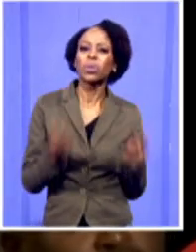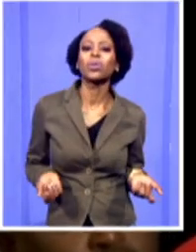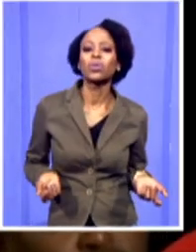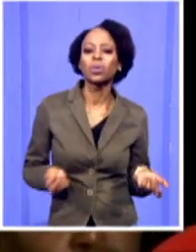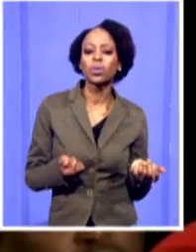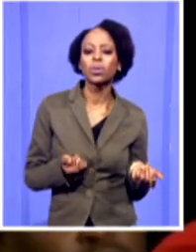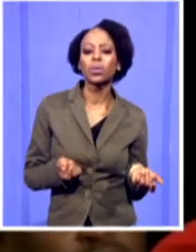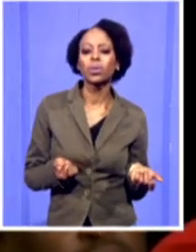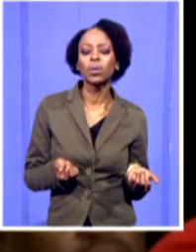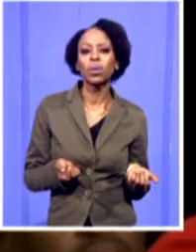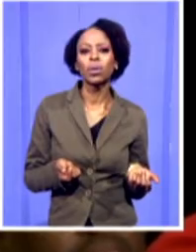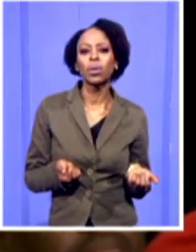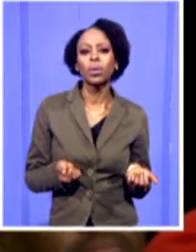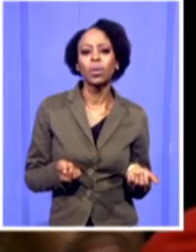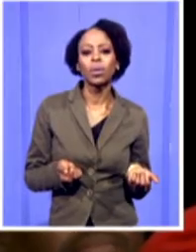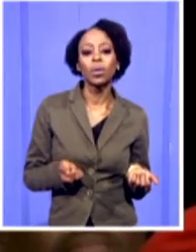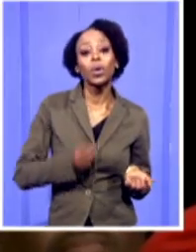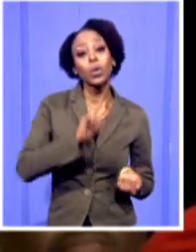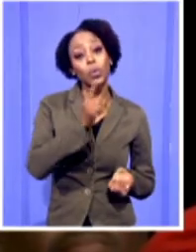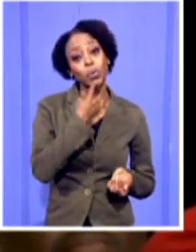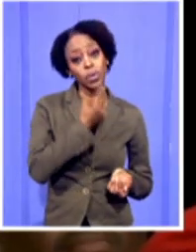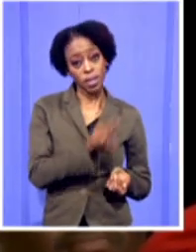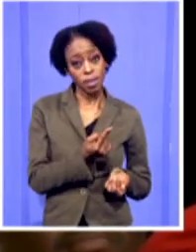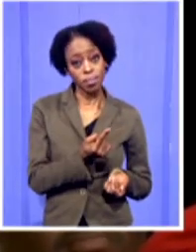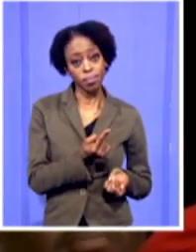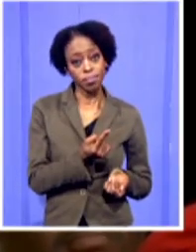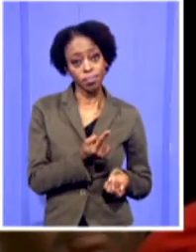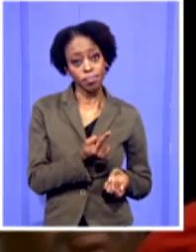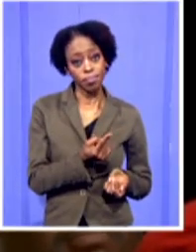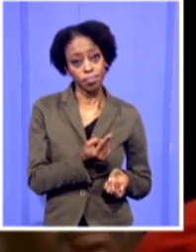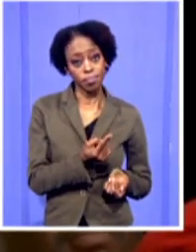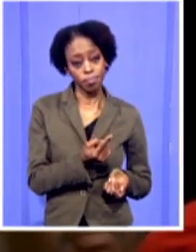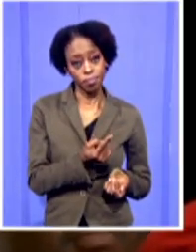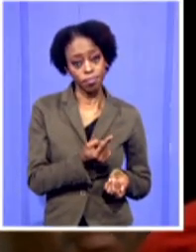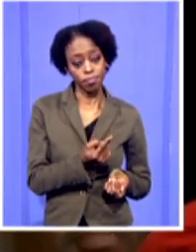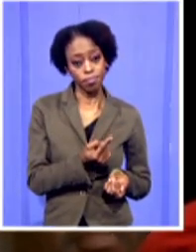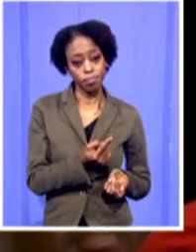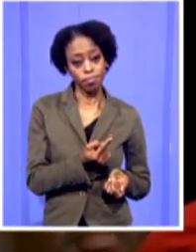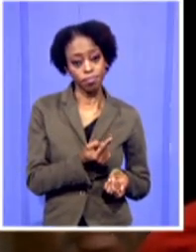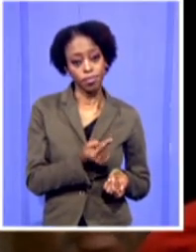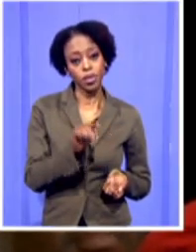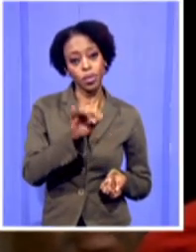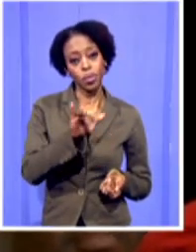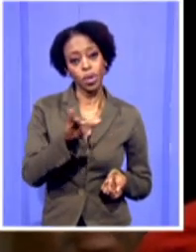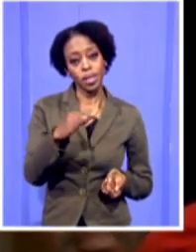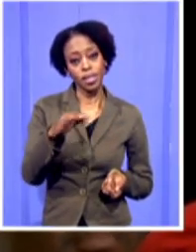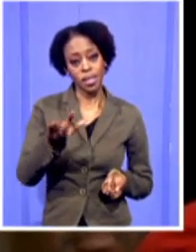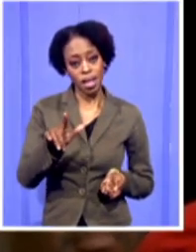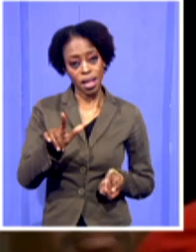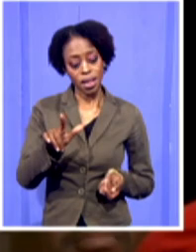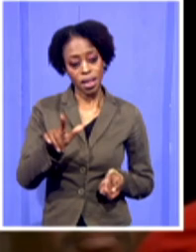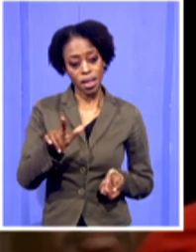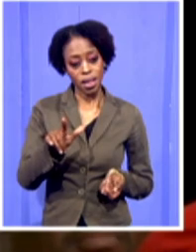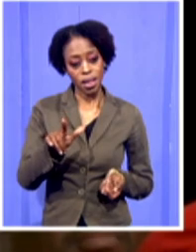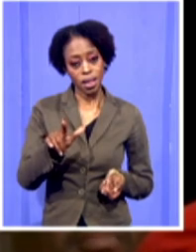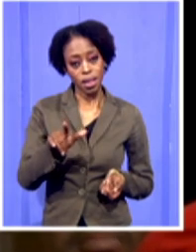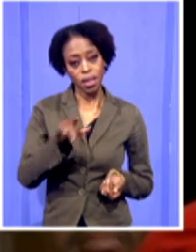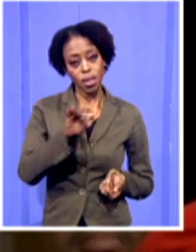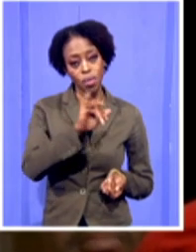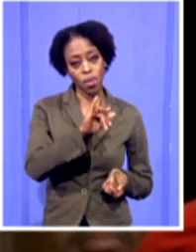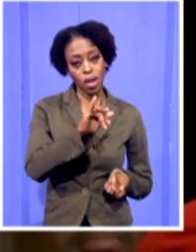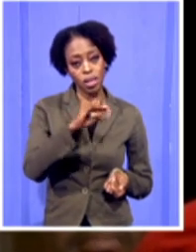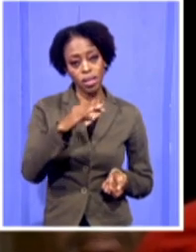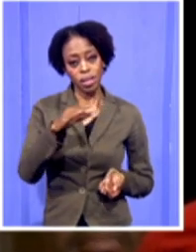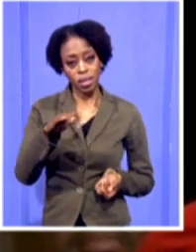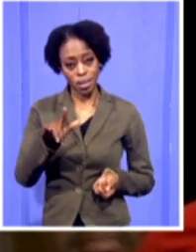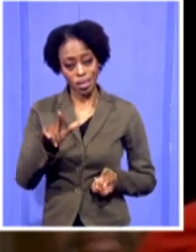Chair, you said, Chair, the YCL, the YCL, that matter